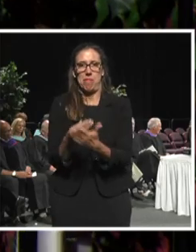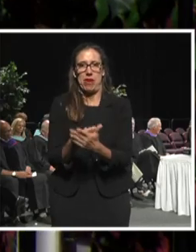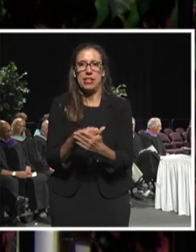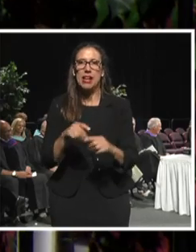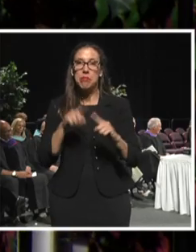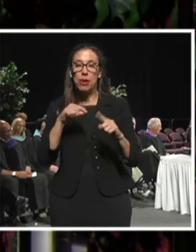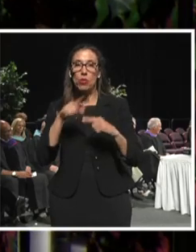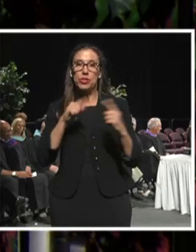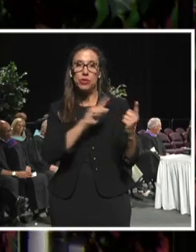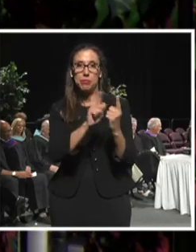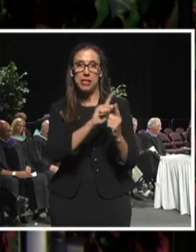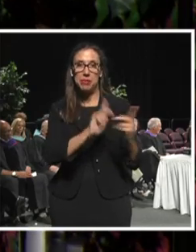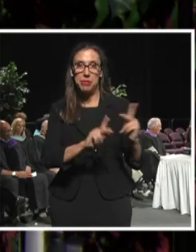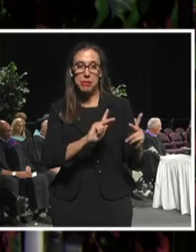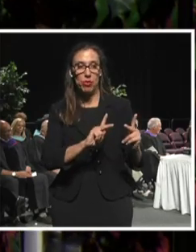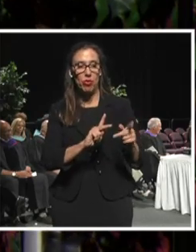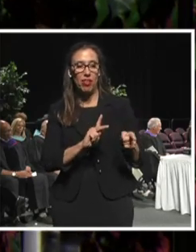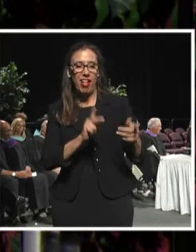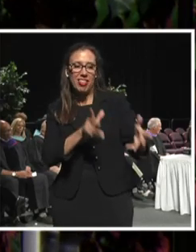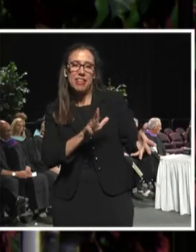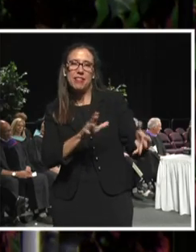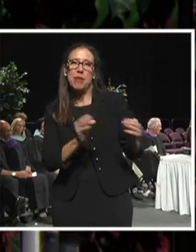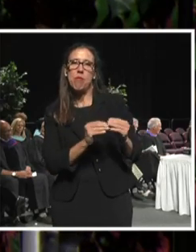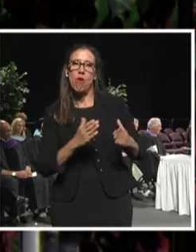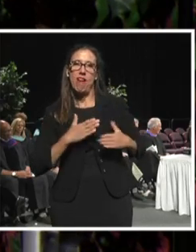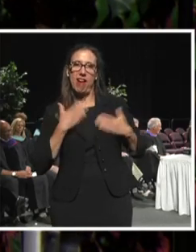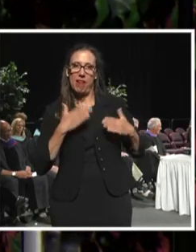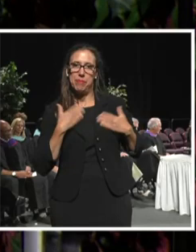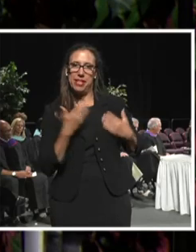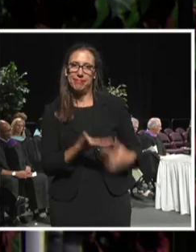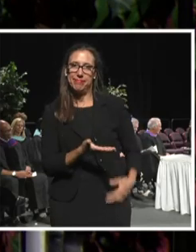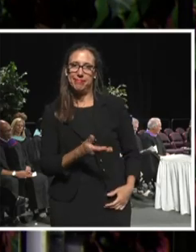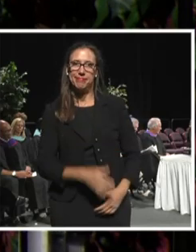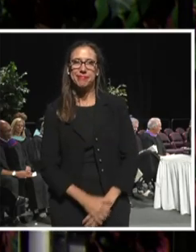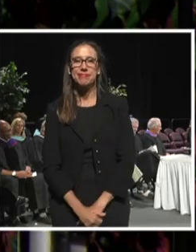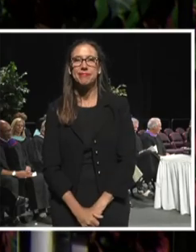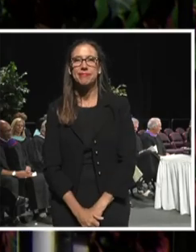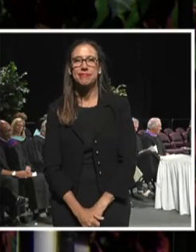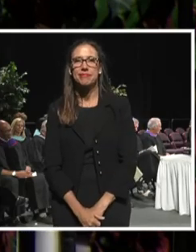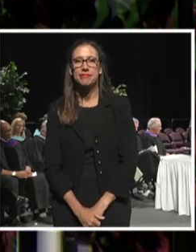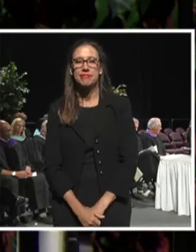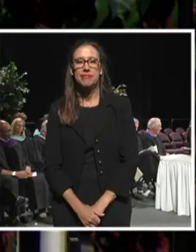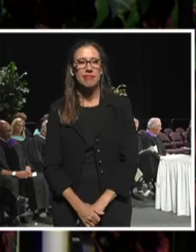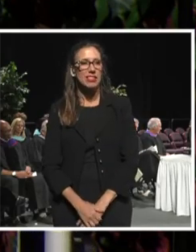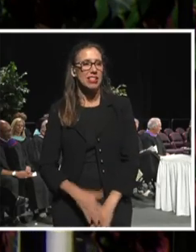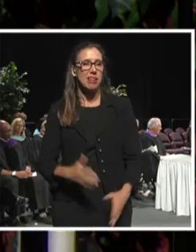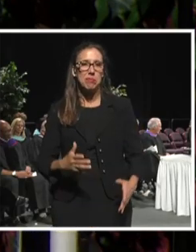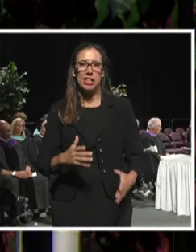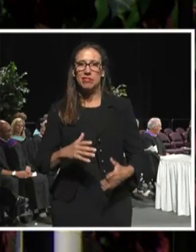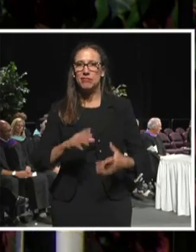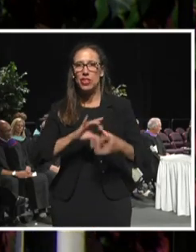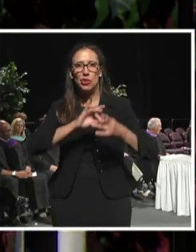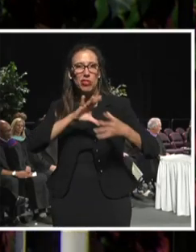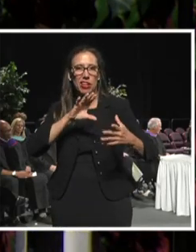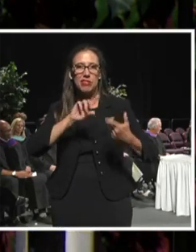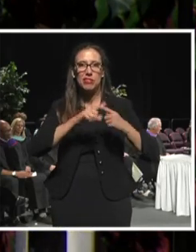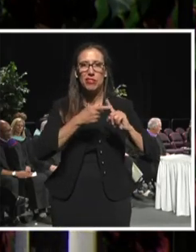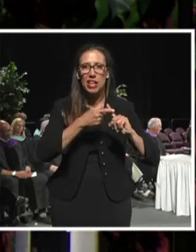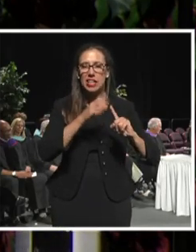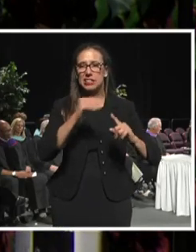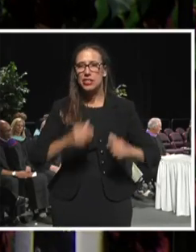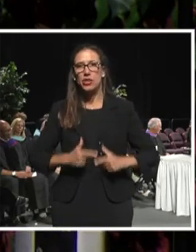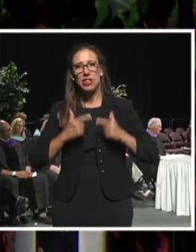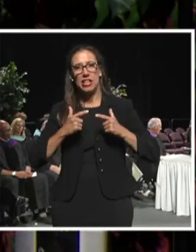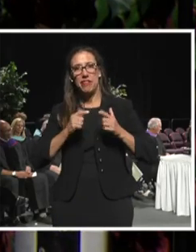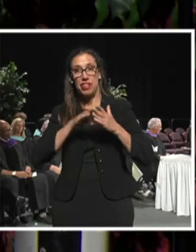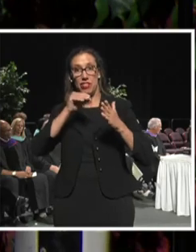whom you cross paths with a little more happiness and hope. Tables turn, bridges burn, you live and learn. Part of the